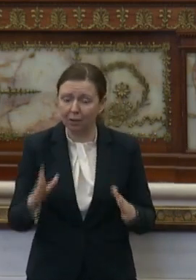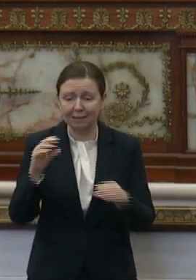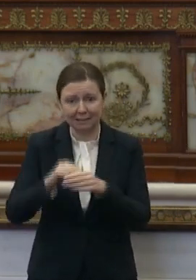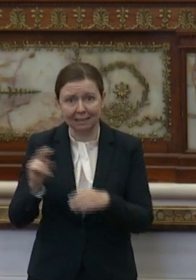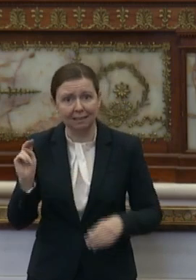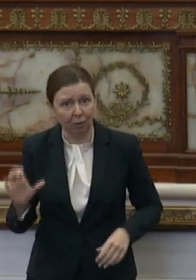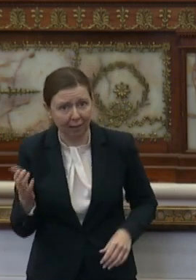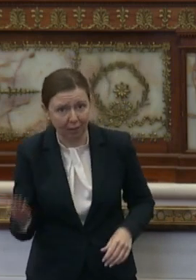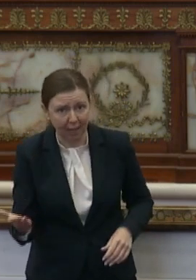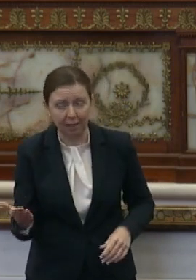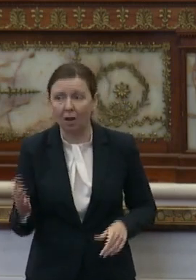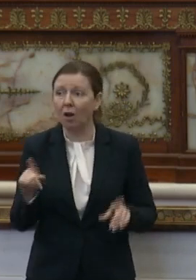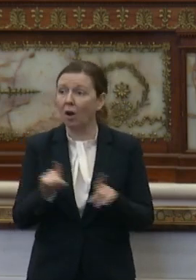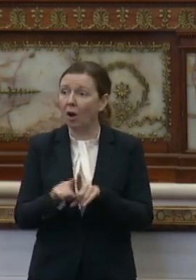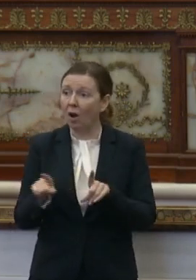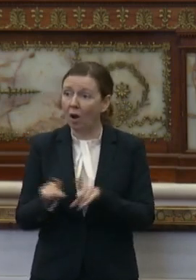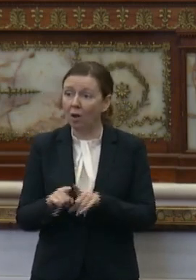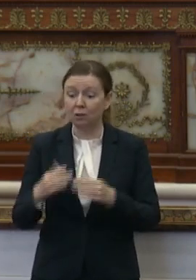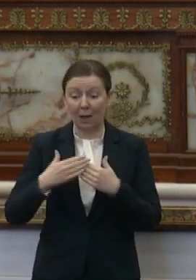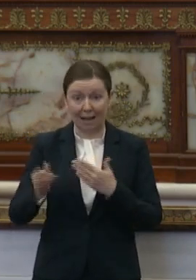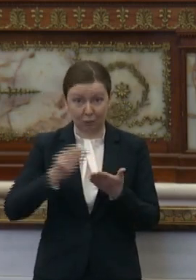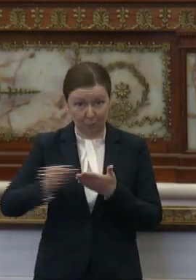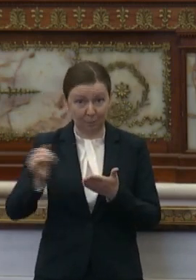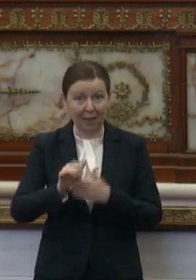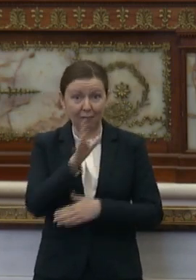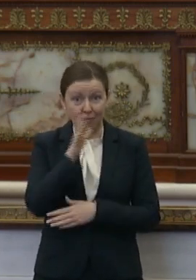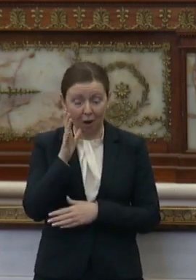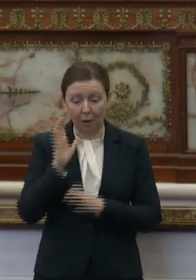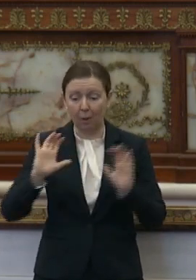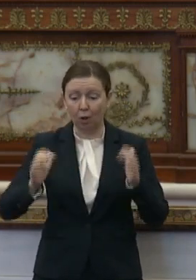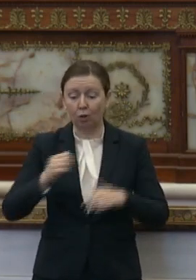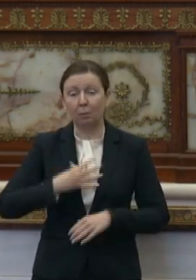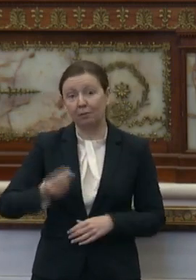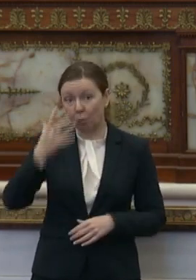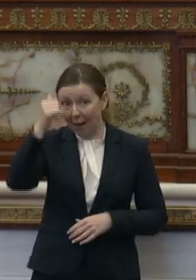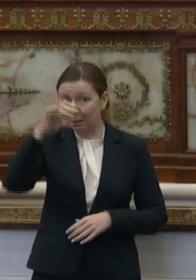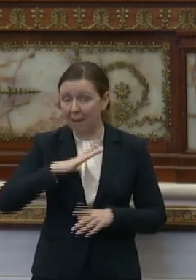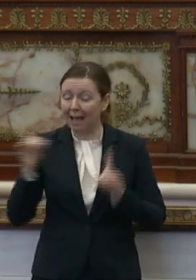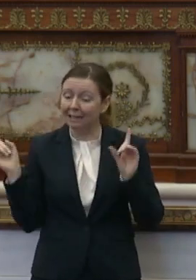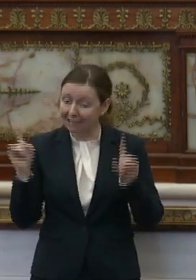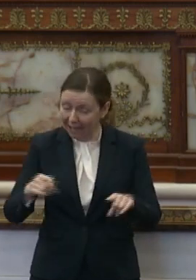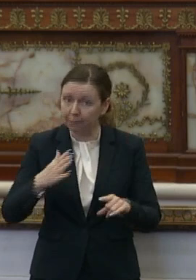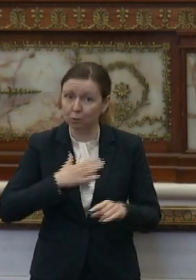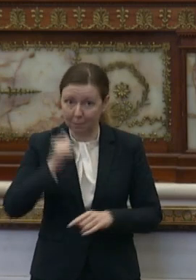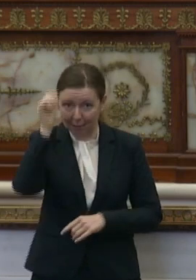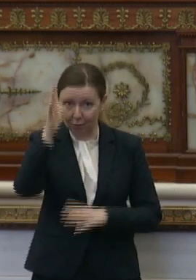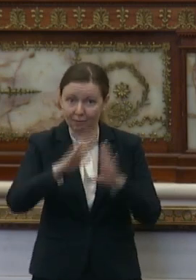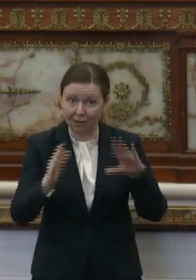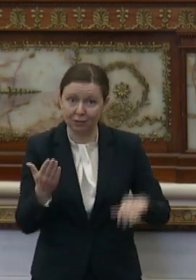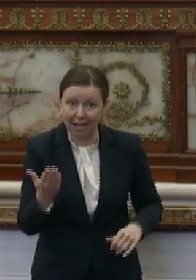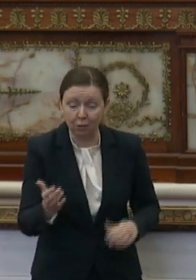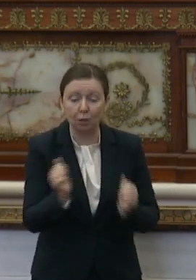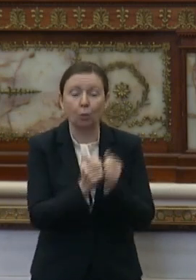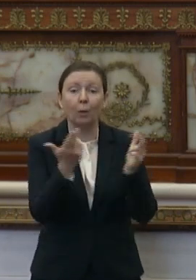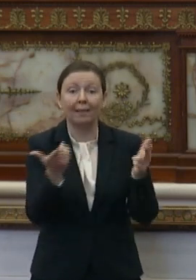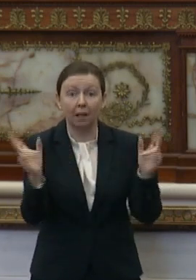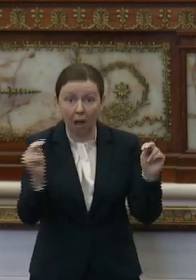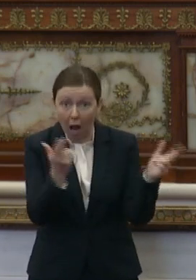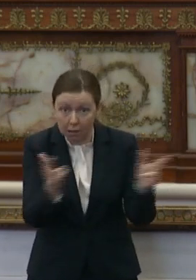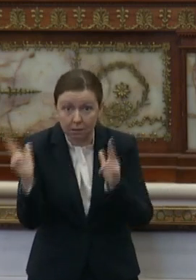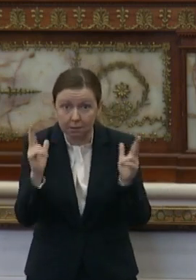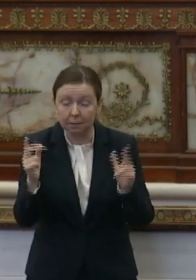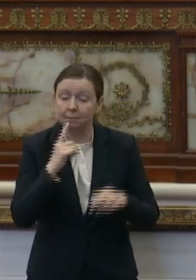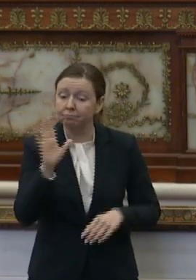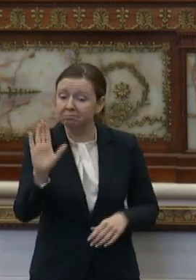Carolina. Also, after he purchased that farm, a group of white men came to my grandfather's house with guns and